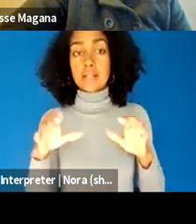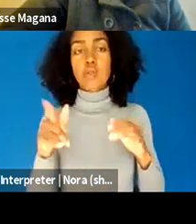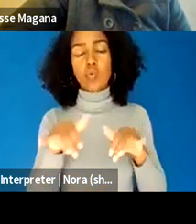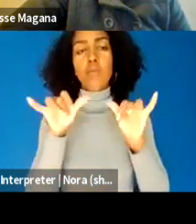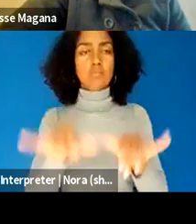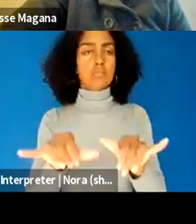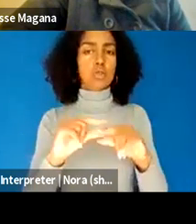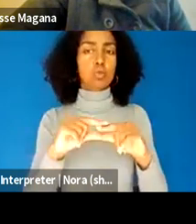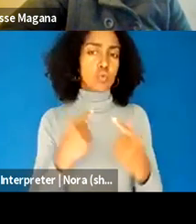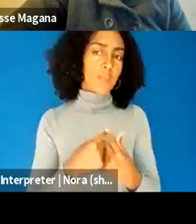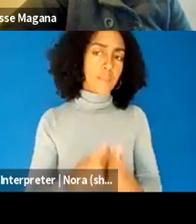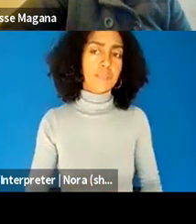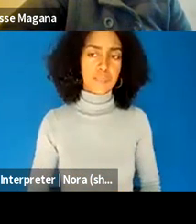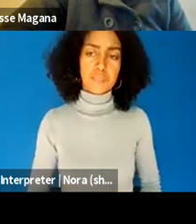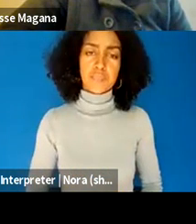group.